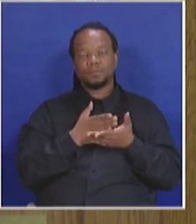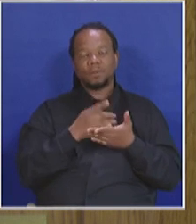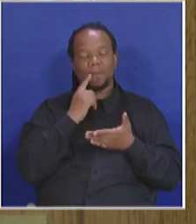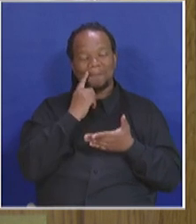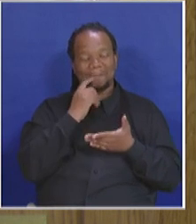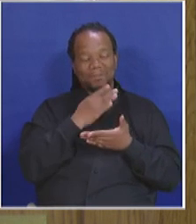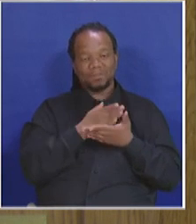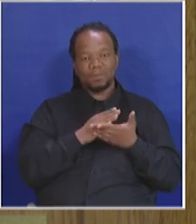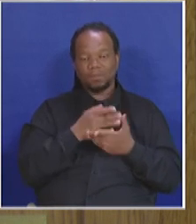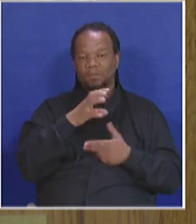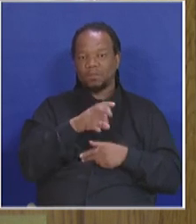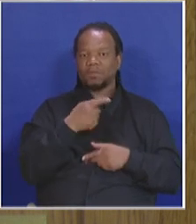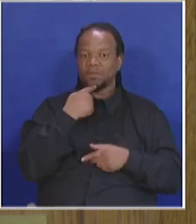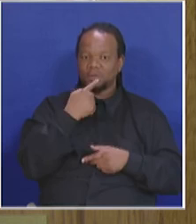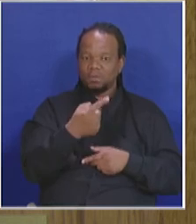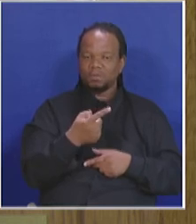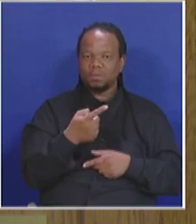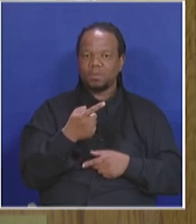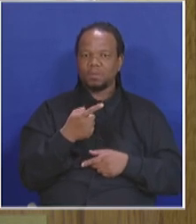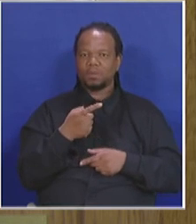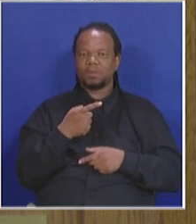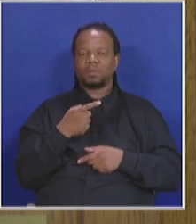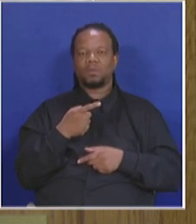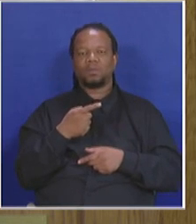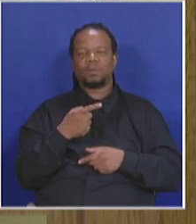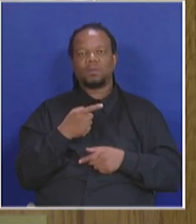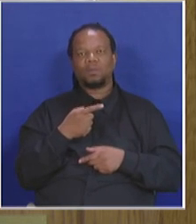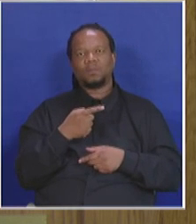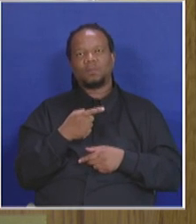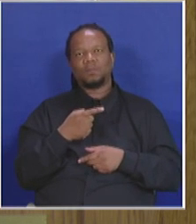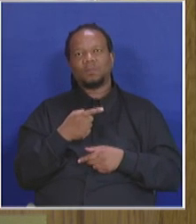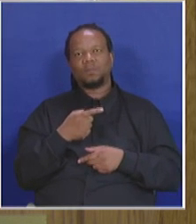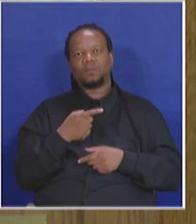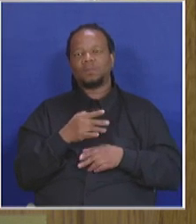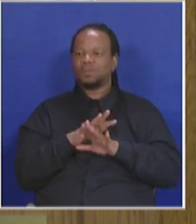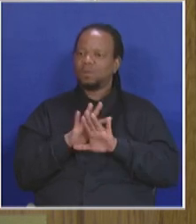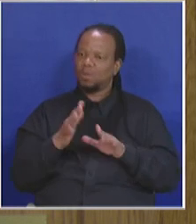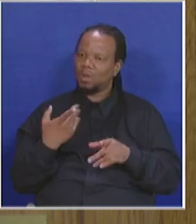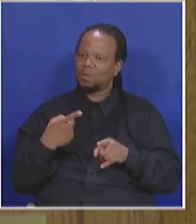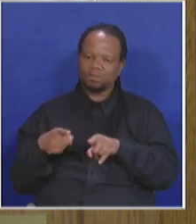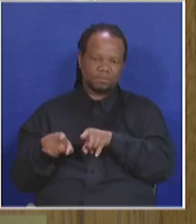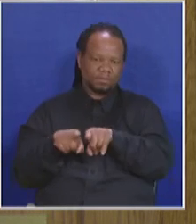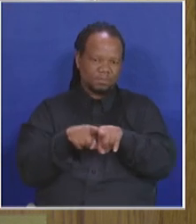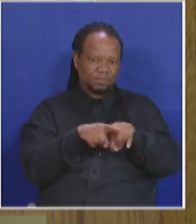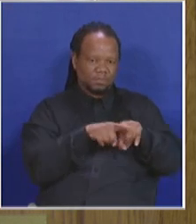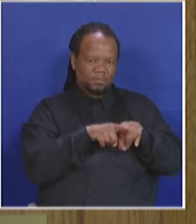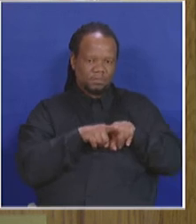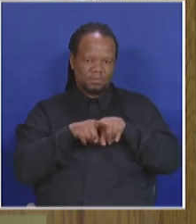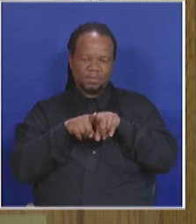them, that there is a need for standards when it comes to infrastructure